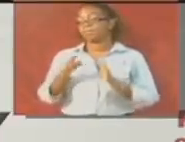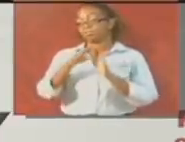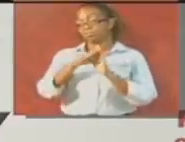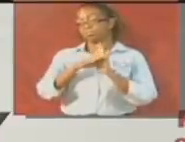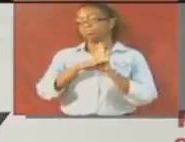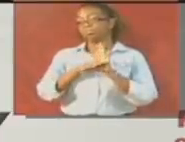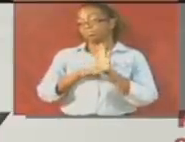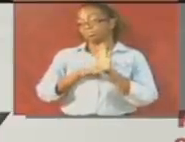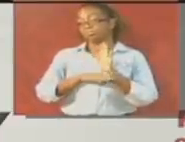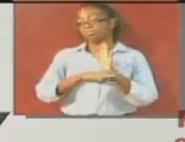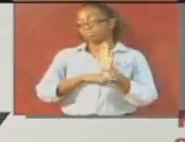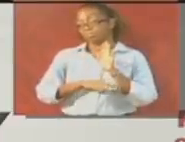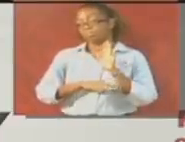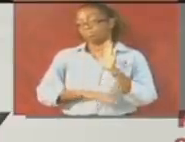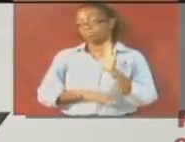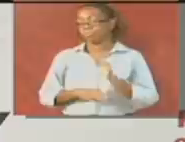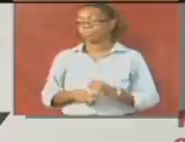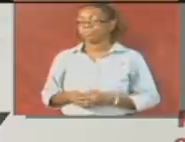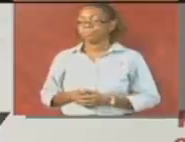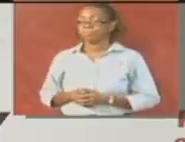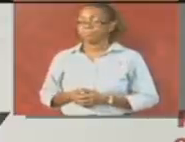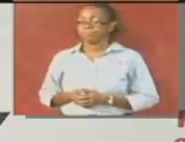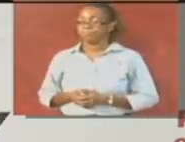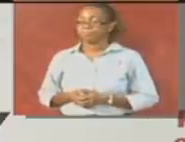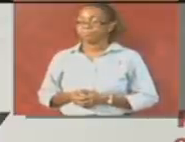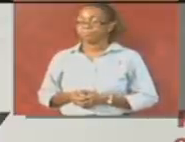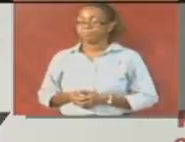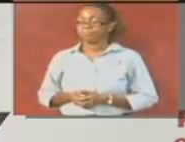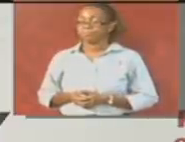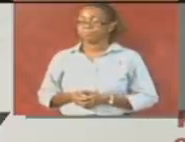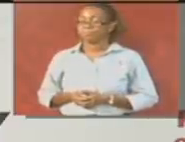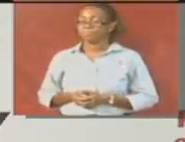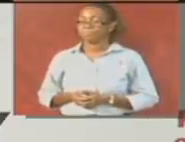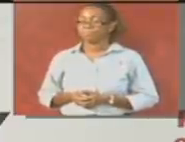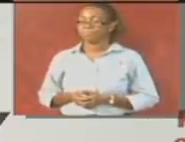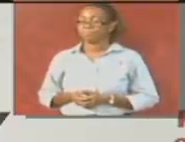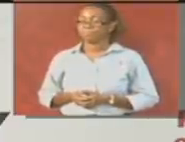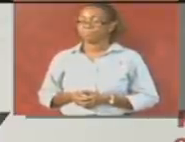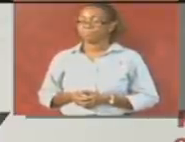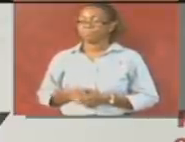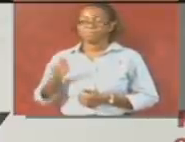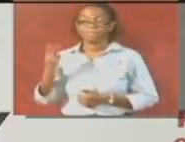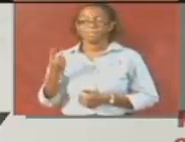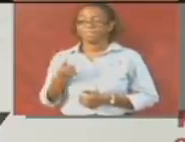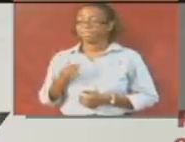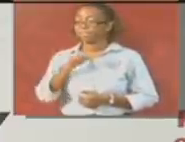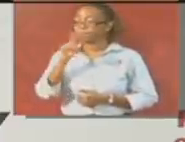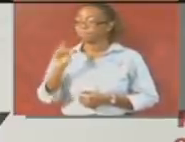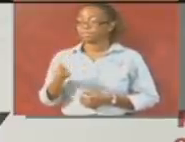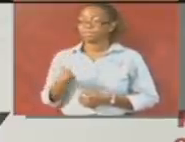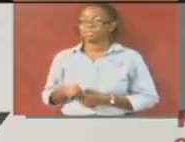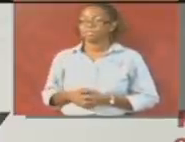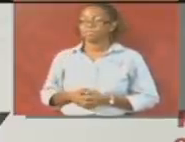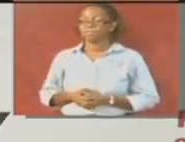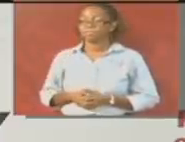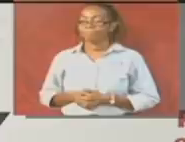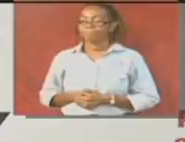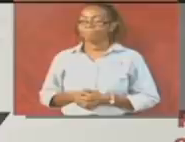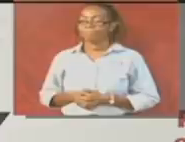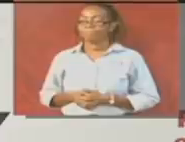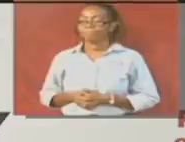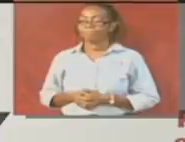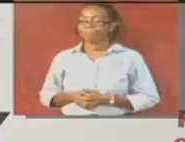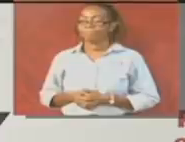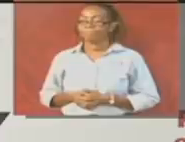that says whether that is successful or not. Now, the second question, with respect to contact tracing, yes,